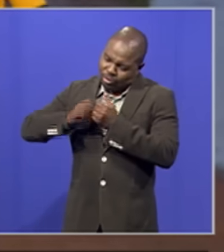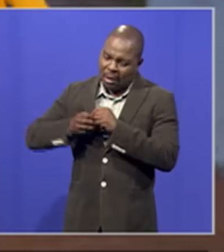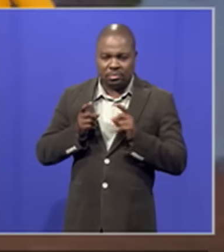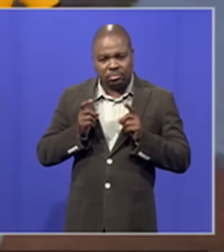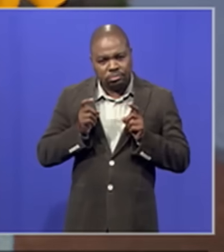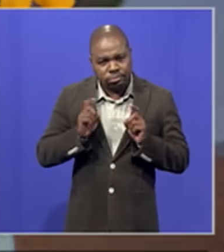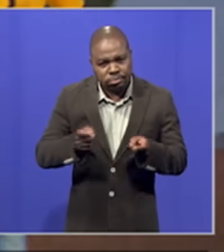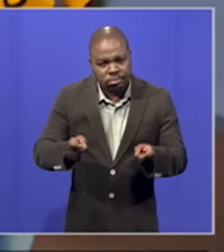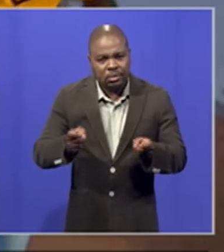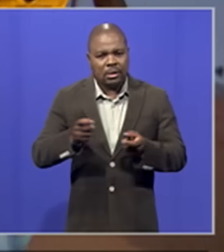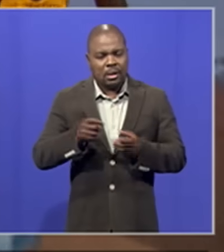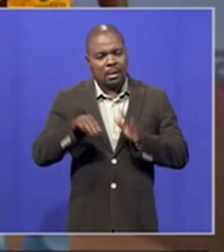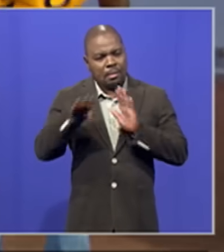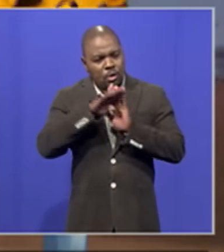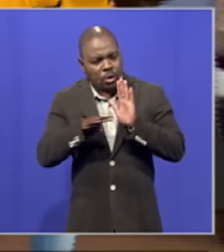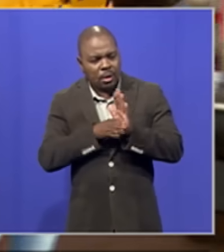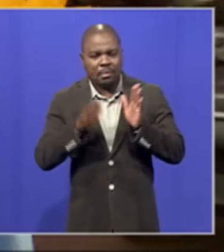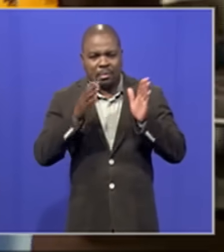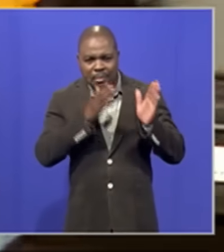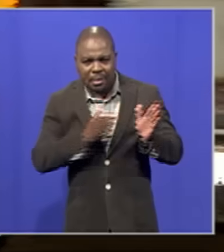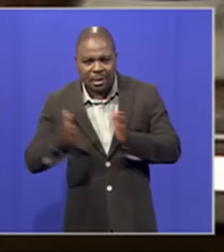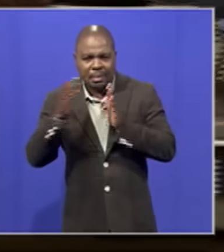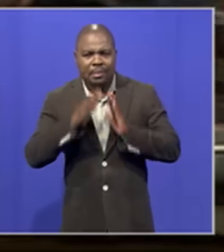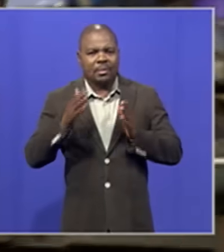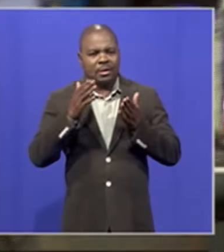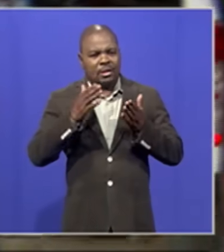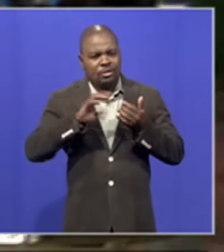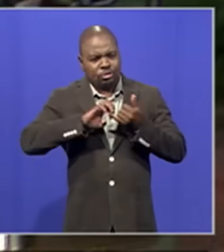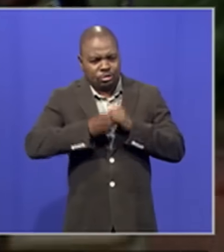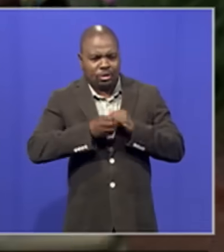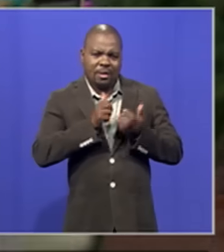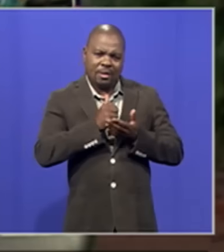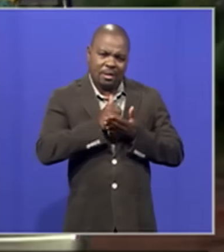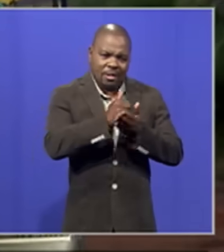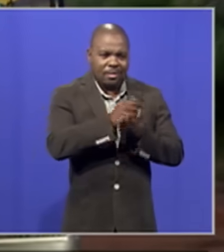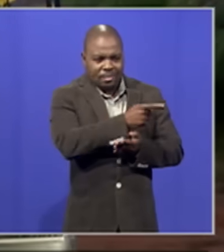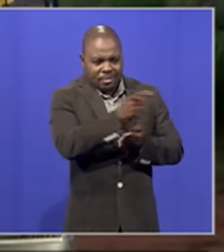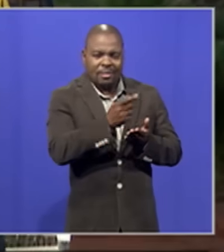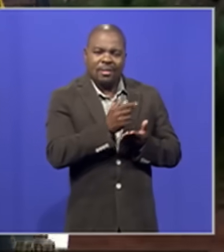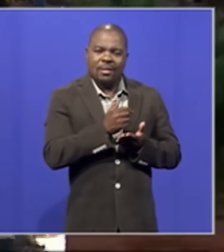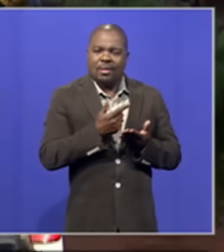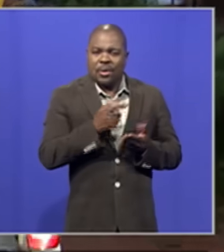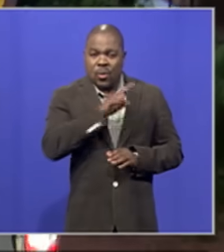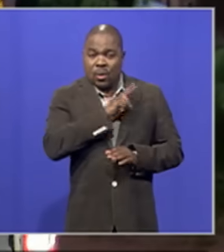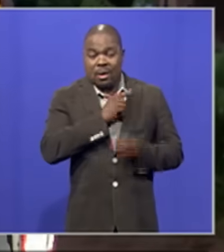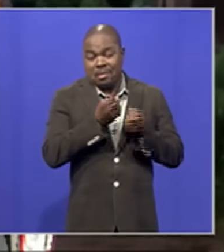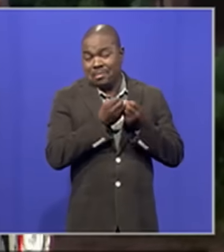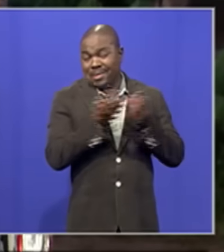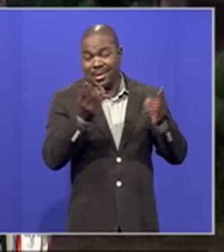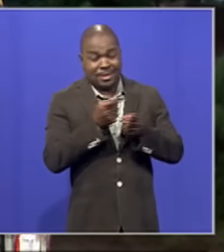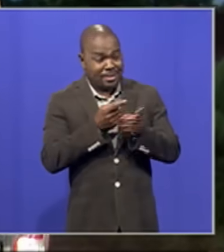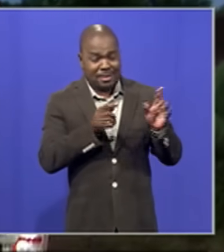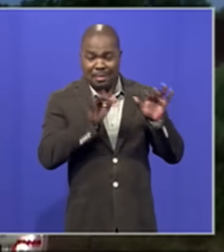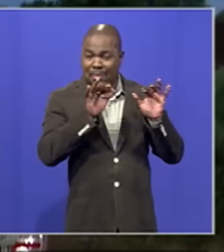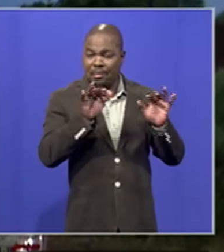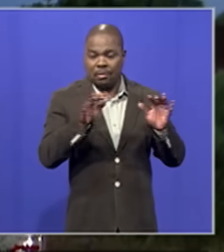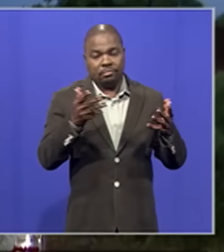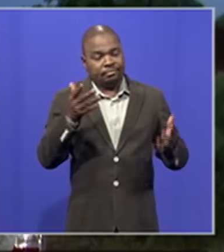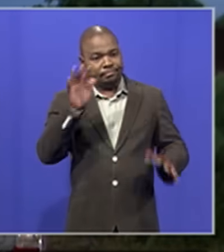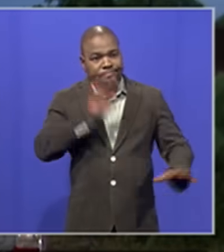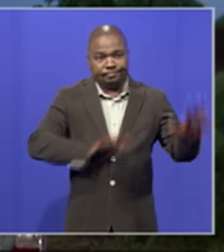potlakisa mananeo dithulaganyo tsa go ka leka go ba neela thuso ka ge bontsi ba bone ba